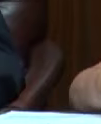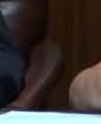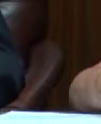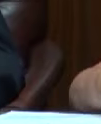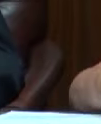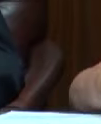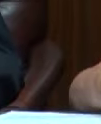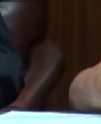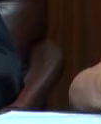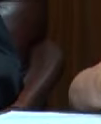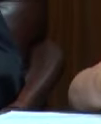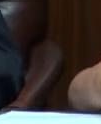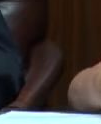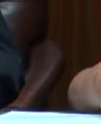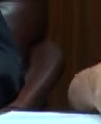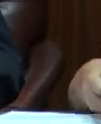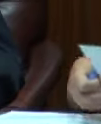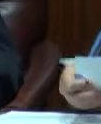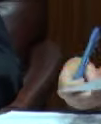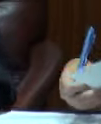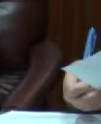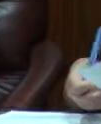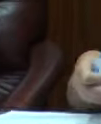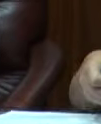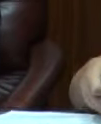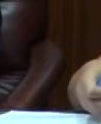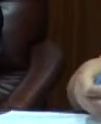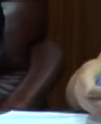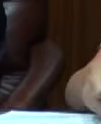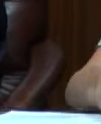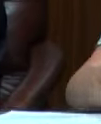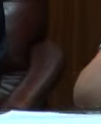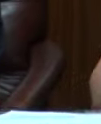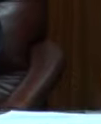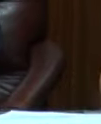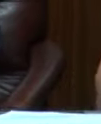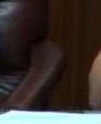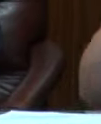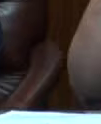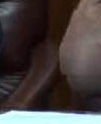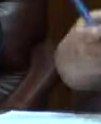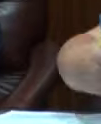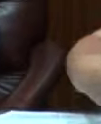to June 30th, 2018, to declare an emergency.